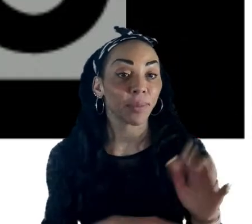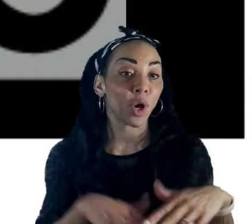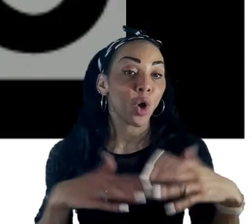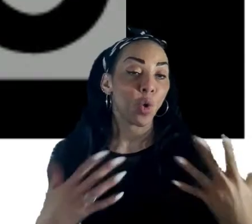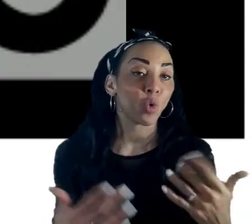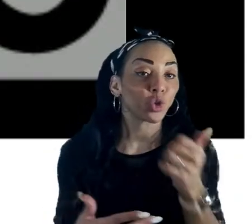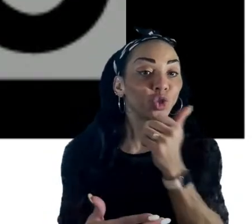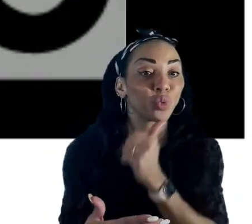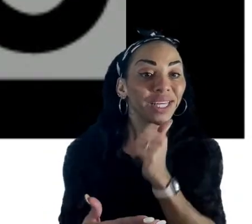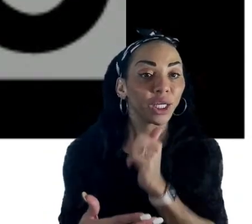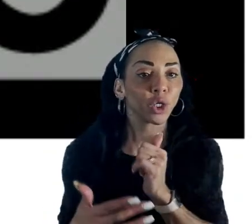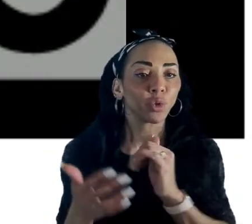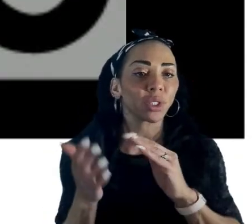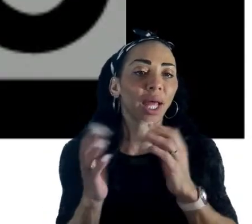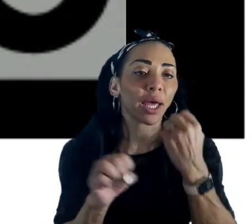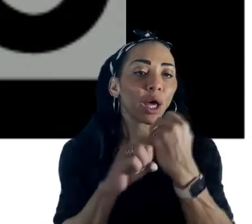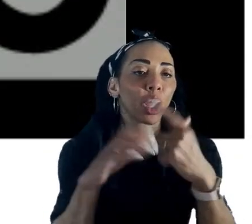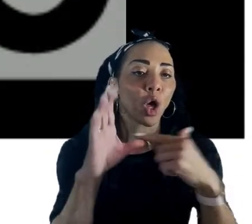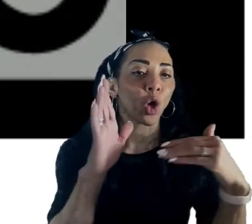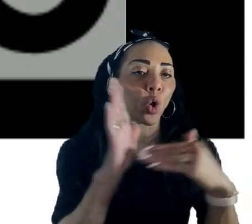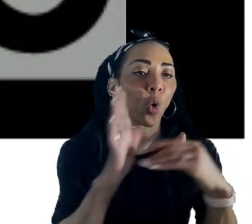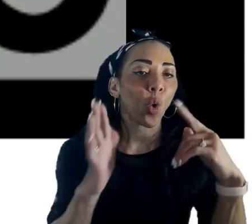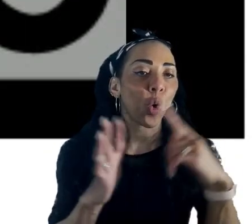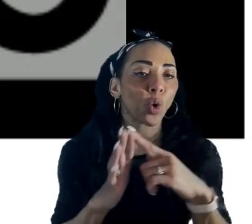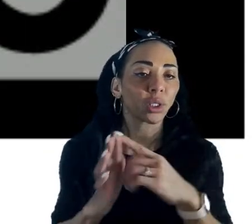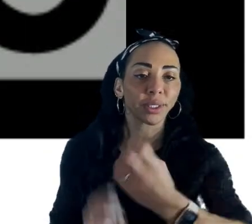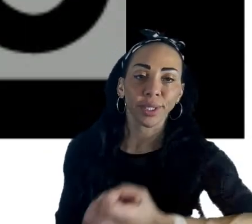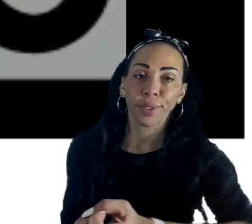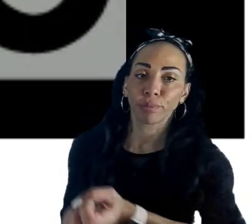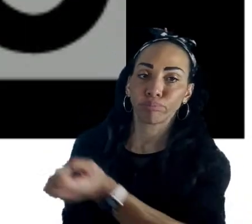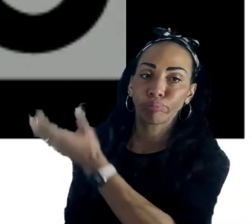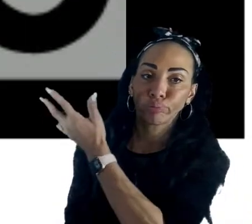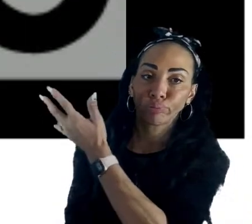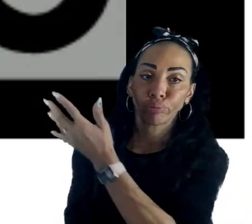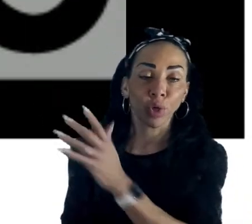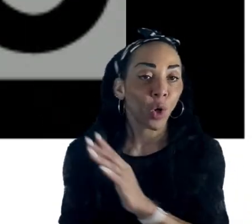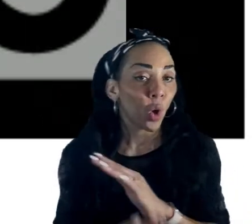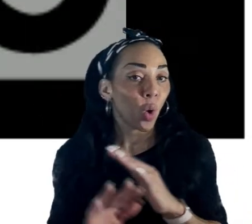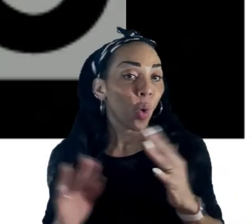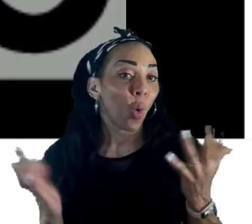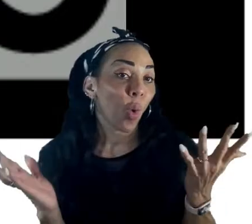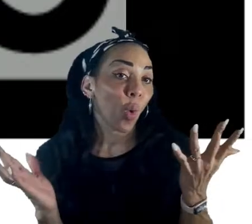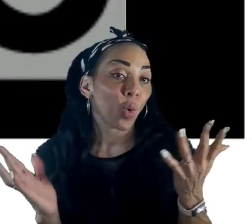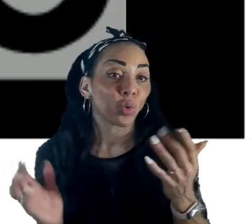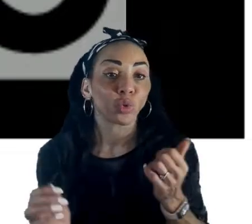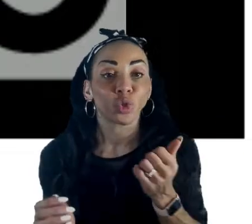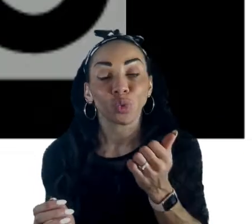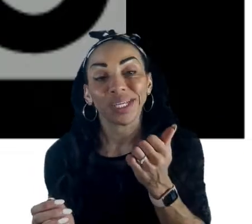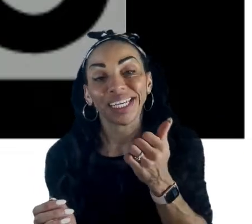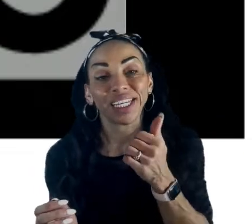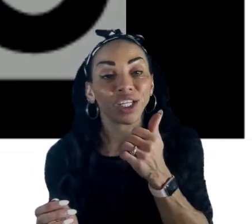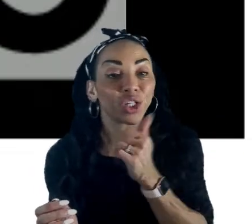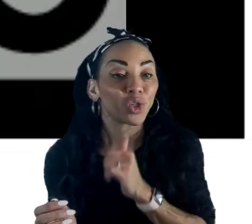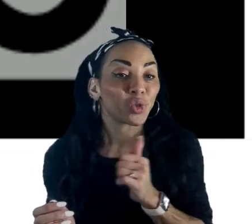this current fragile artistic climate that we're living in, maybe we just